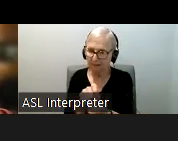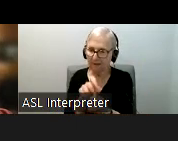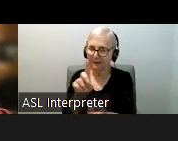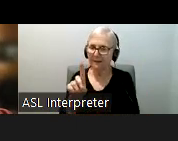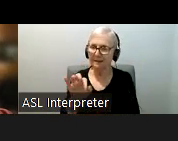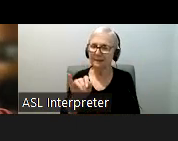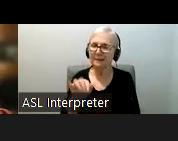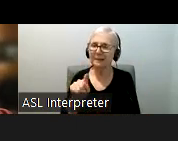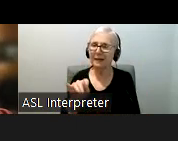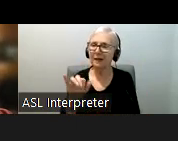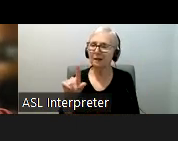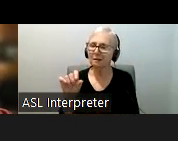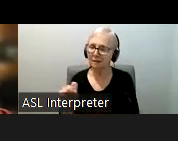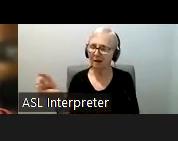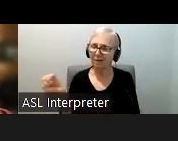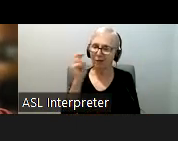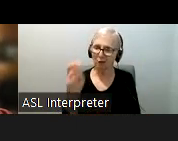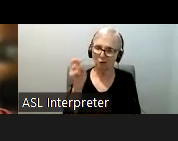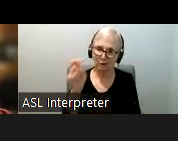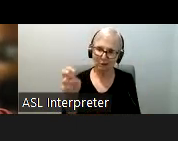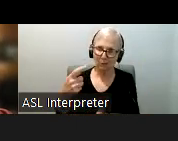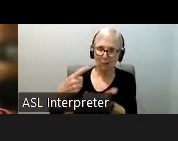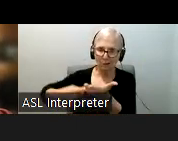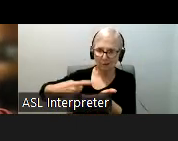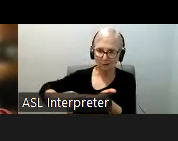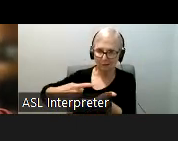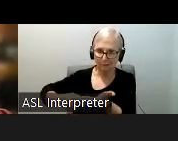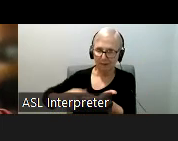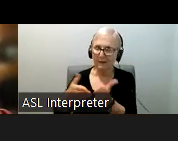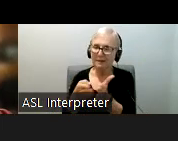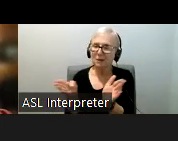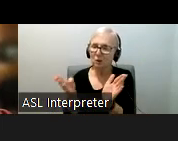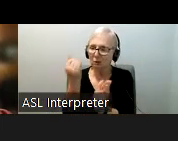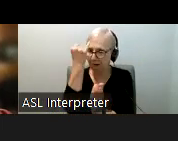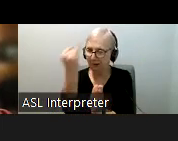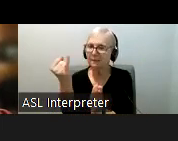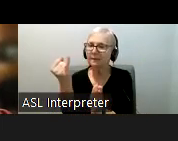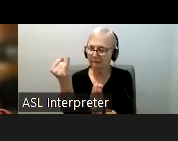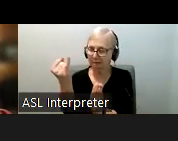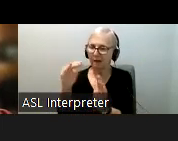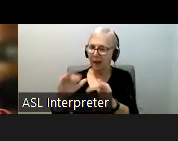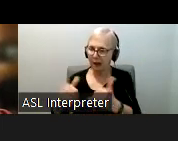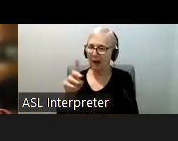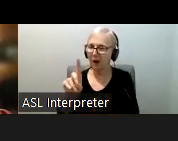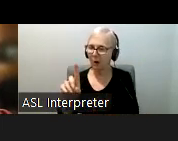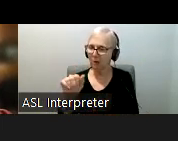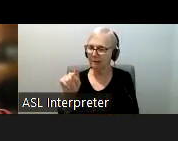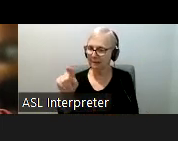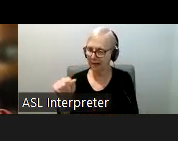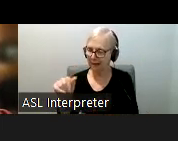details of the transport that you're talking about, but that's like the general idea of how data sharing and looking